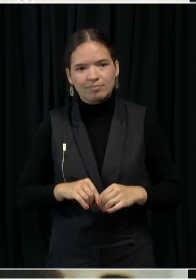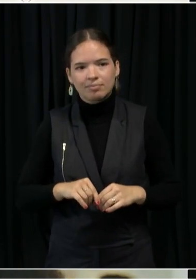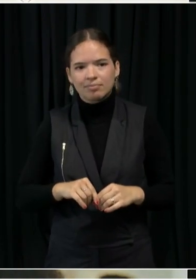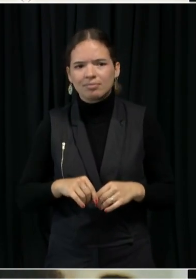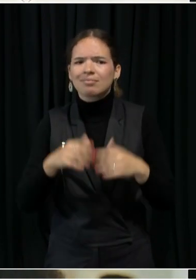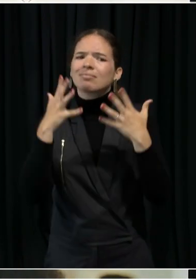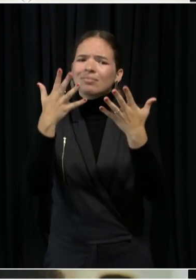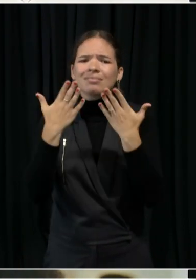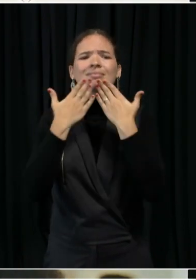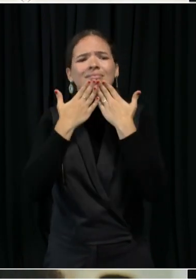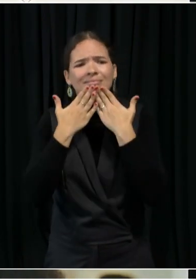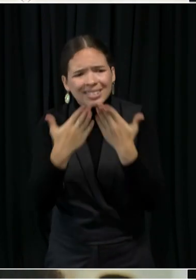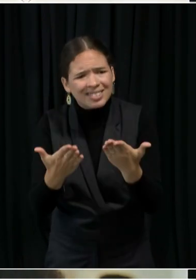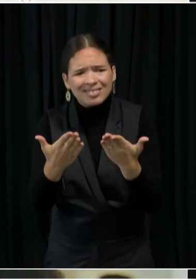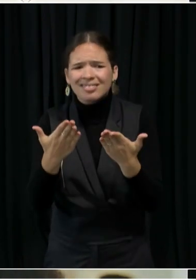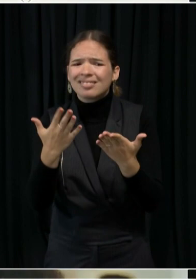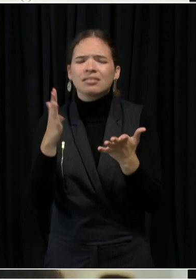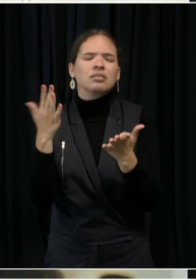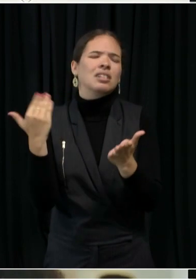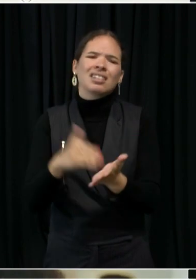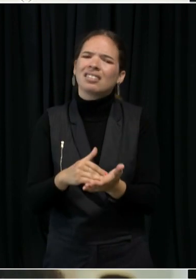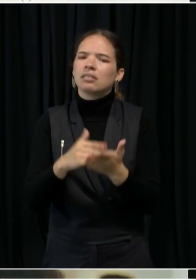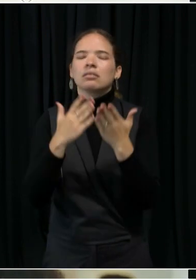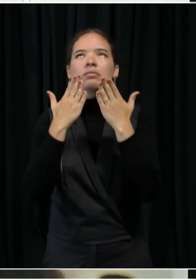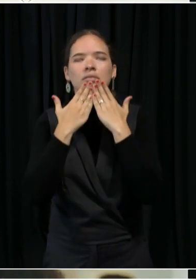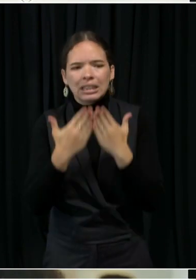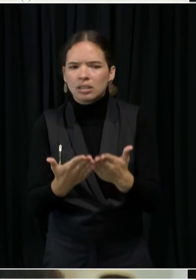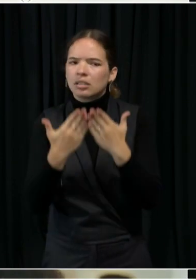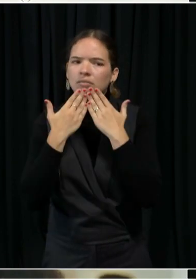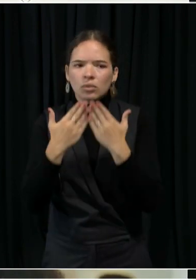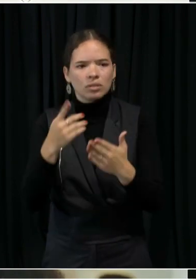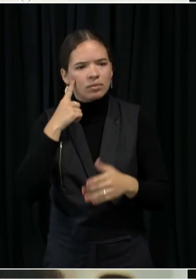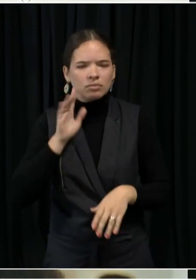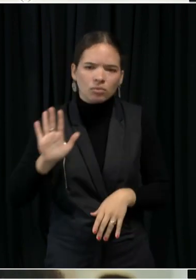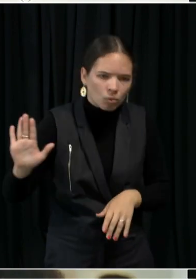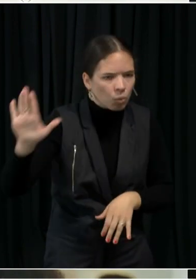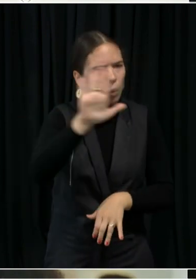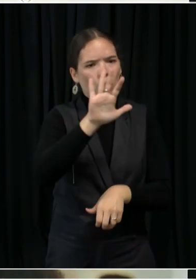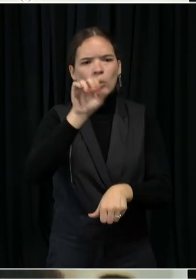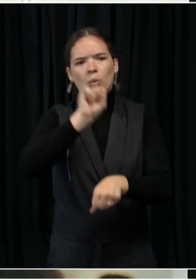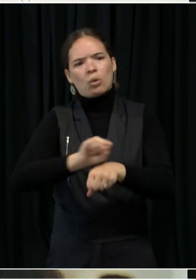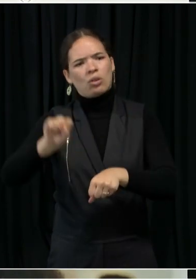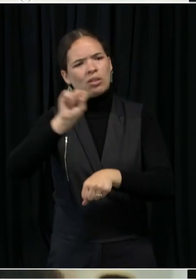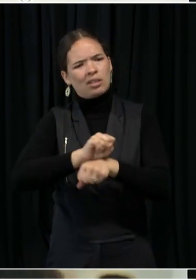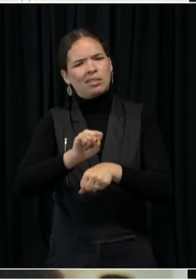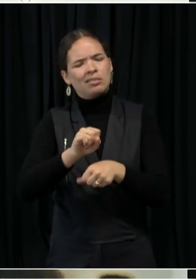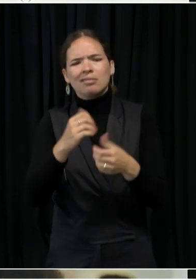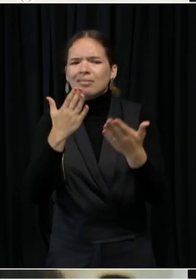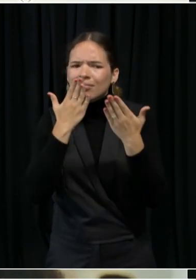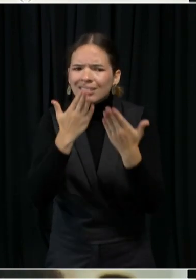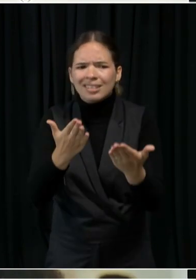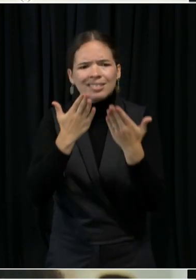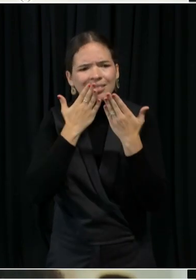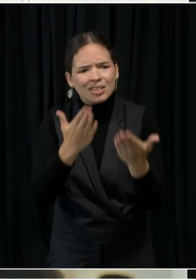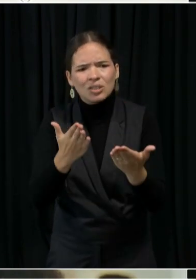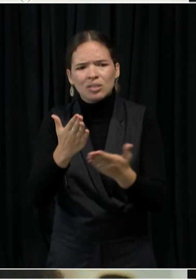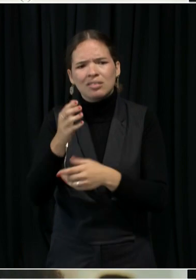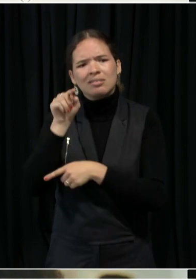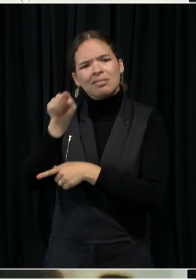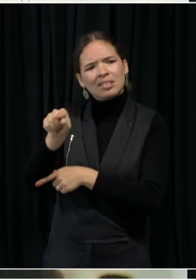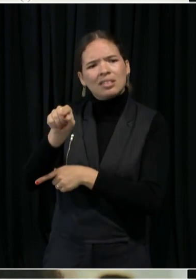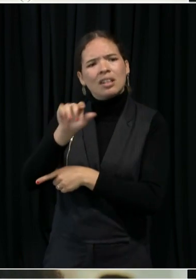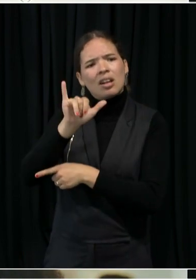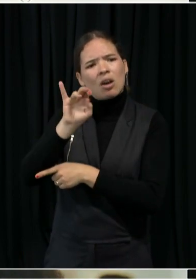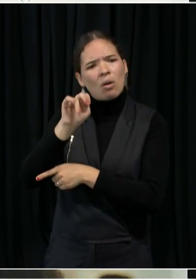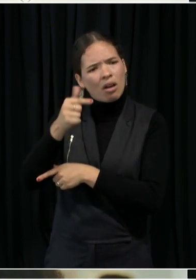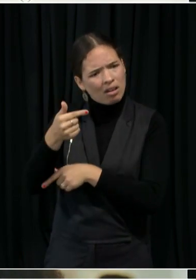thank you so much for the work that's being done. And I want to thank you, Trayon, for all the work that you're doing also